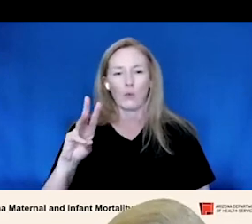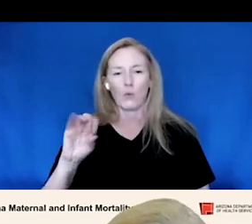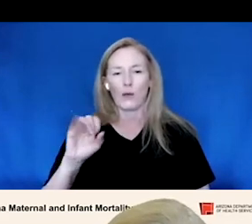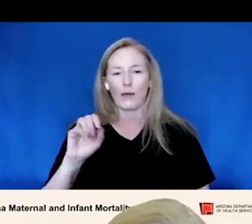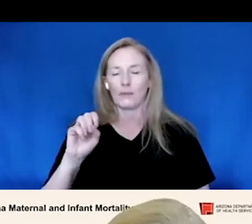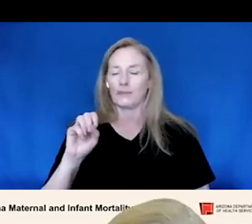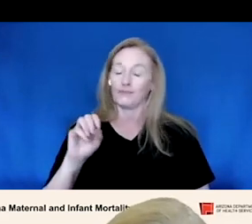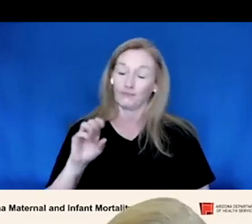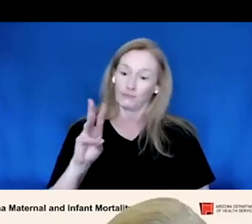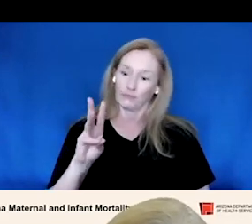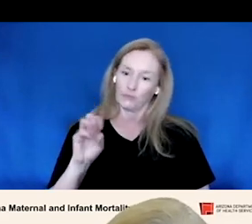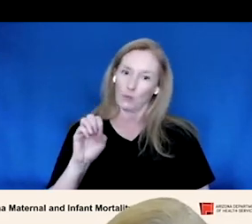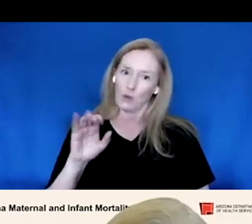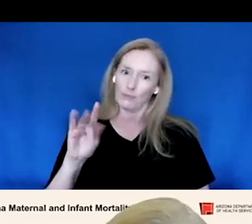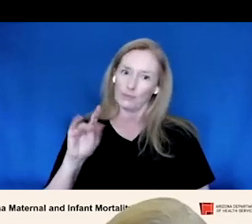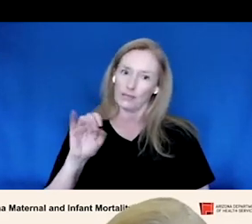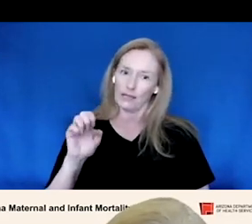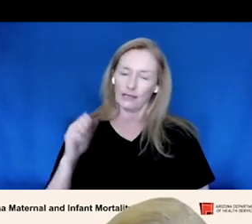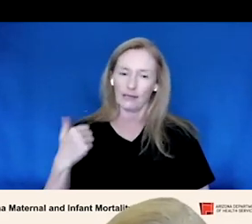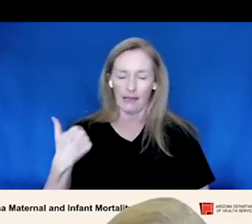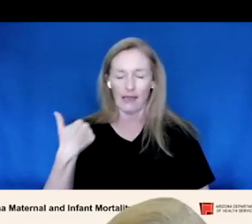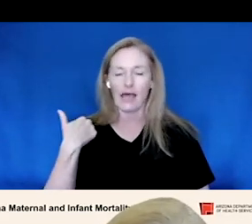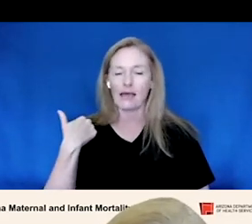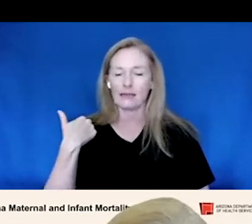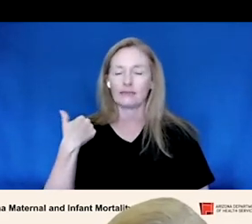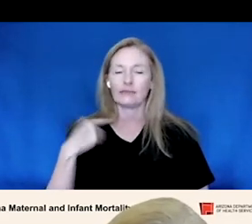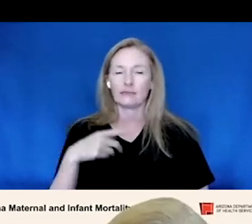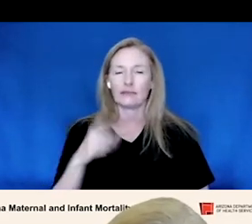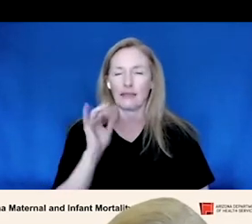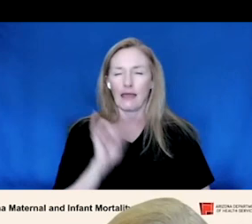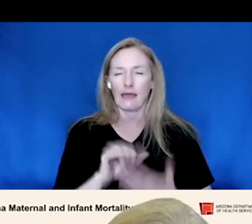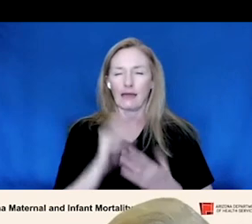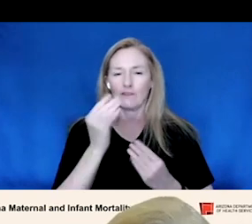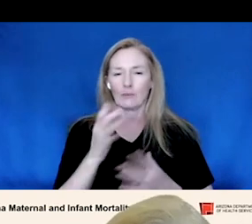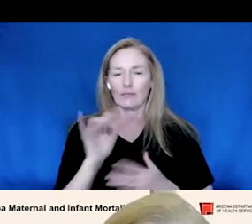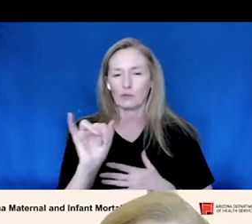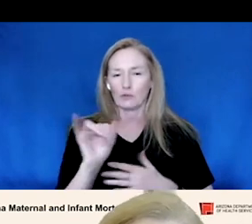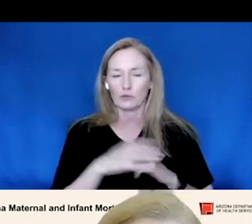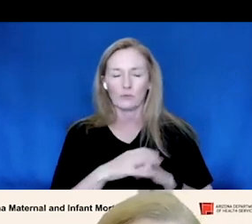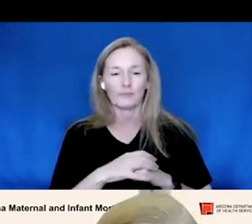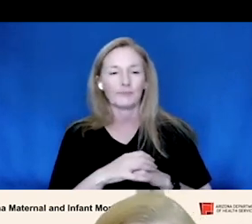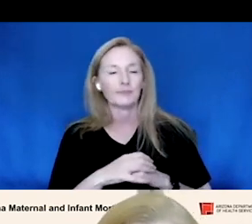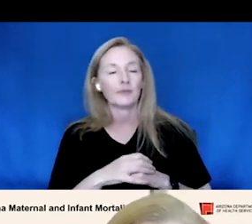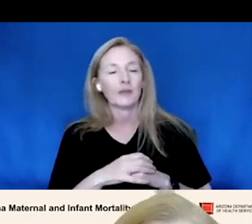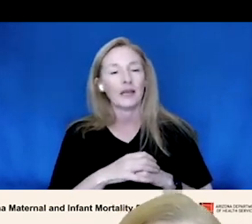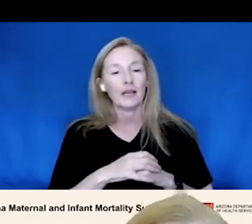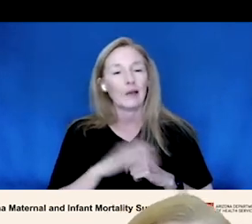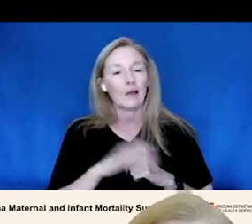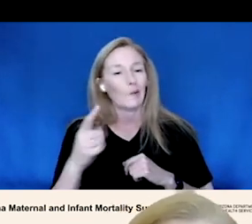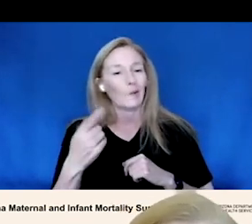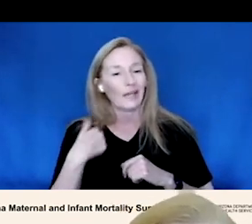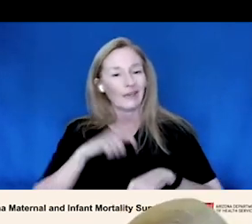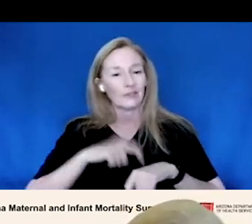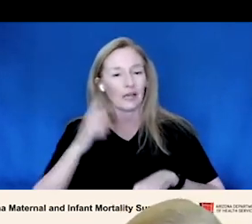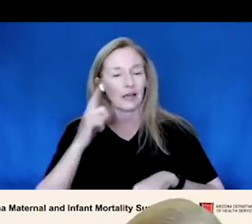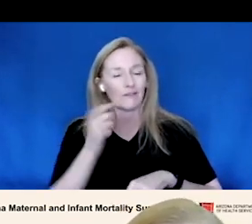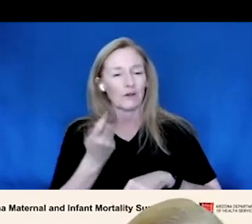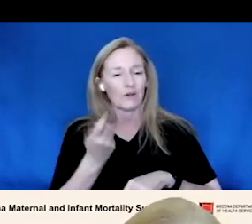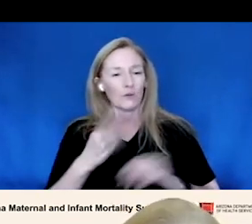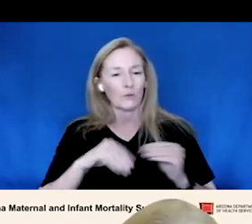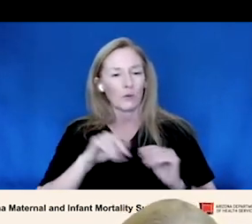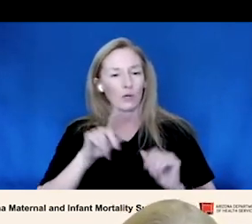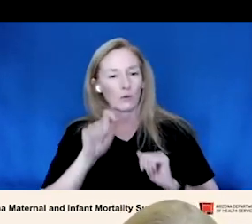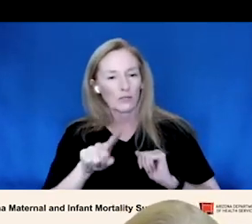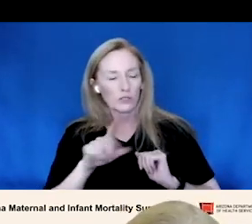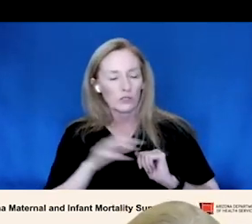great questions, and I think we're only going to have time for one more. But this question is for Casey. What